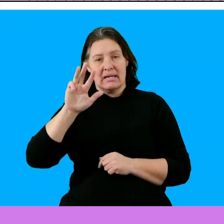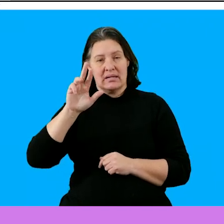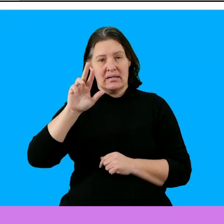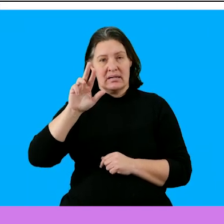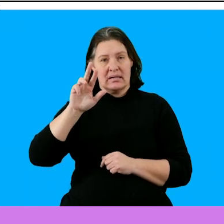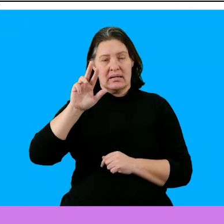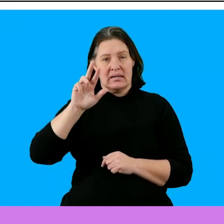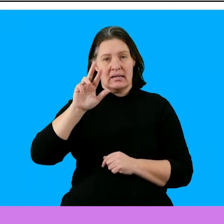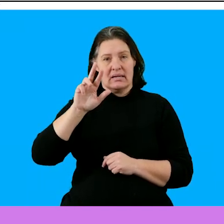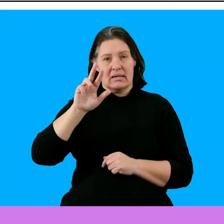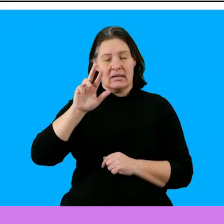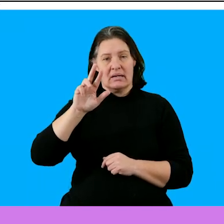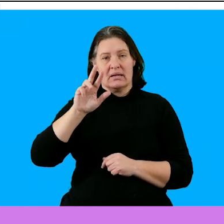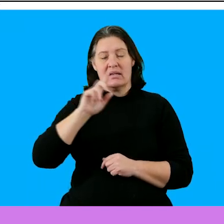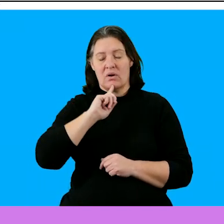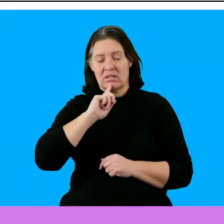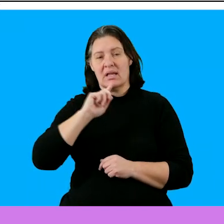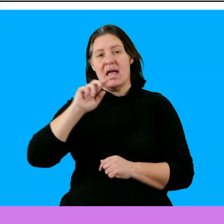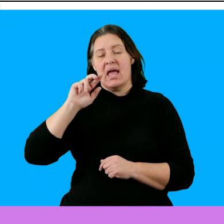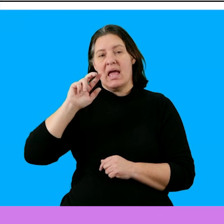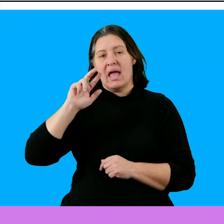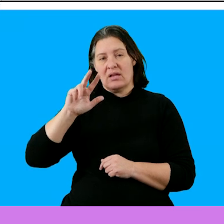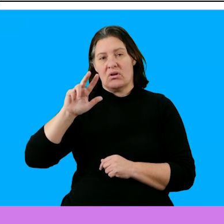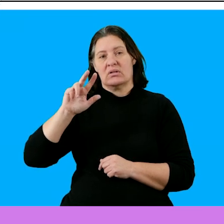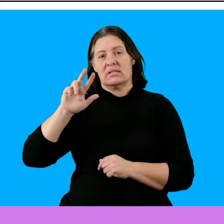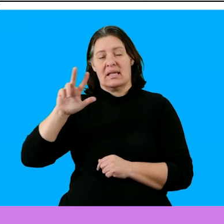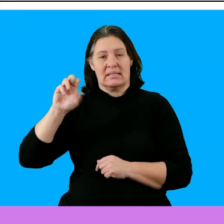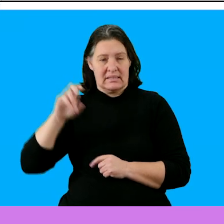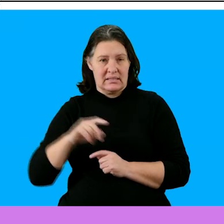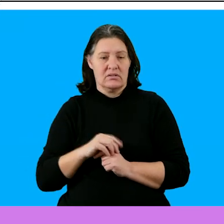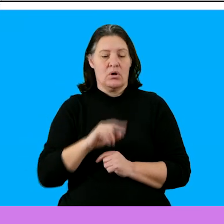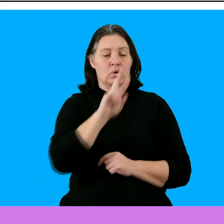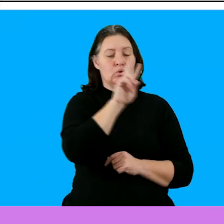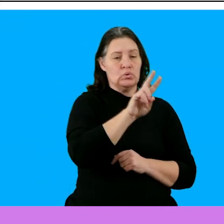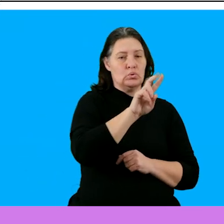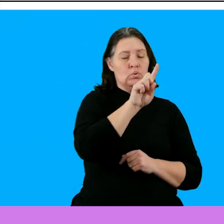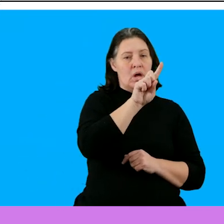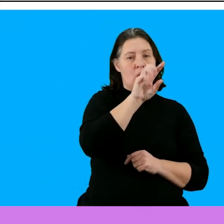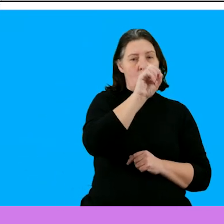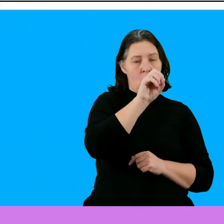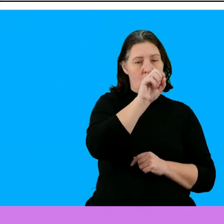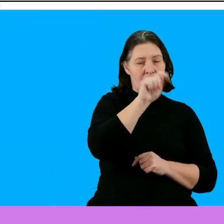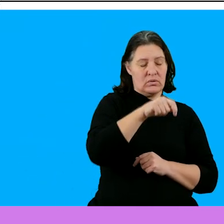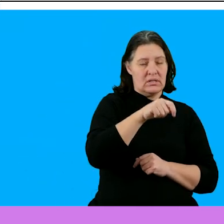189 rand 880. Okay, so let's do that calculation.